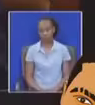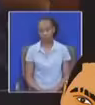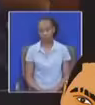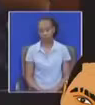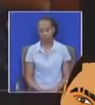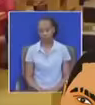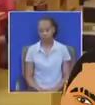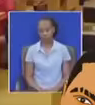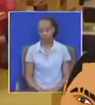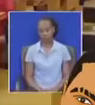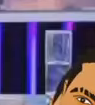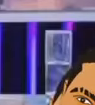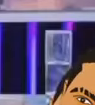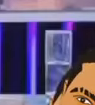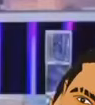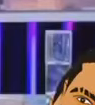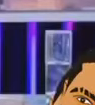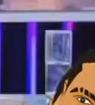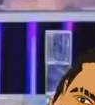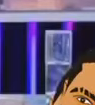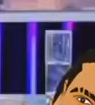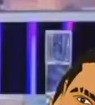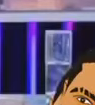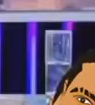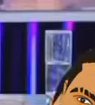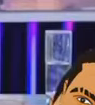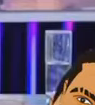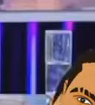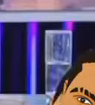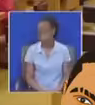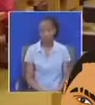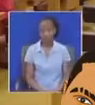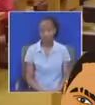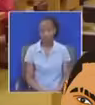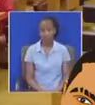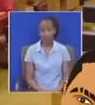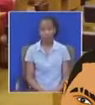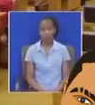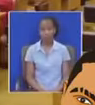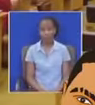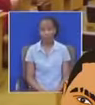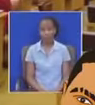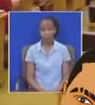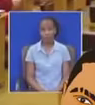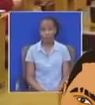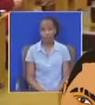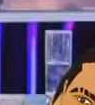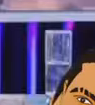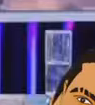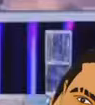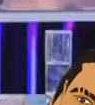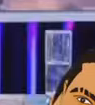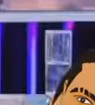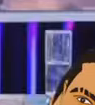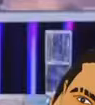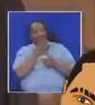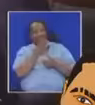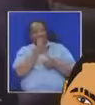And is that a joke? You know, it's a joke. What's funny about it? It's a